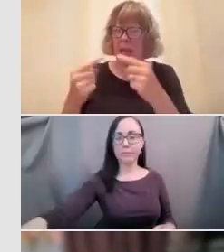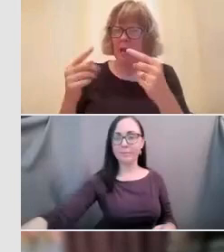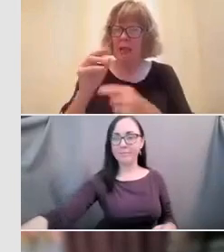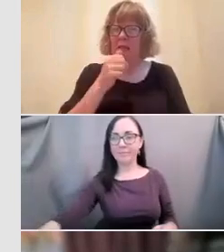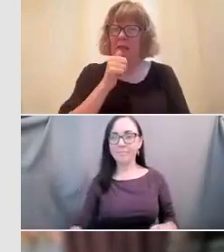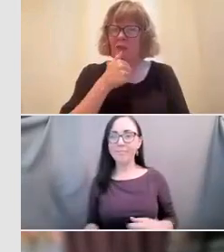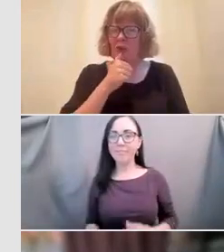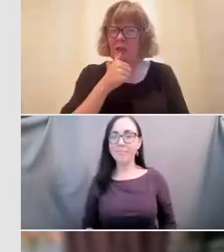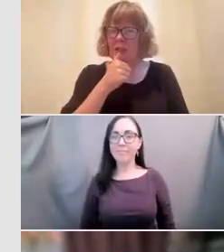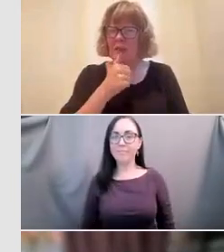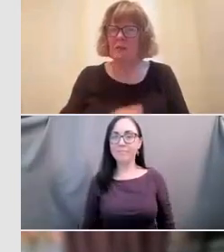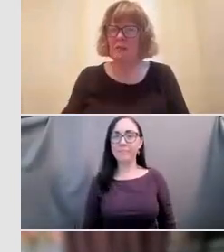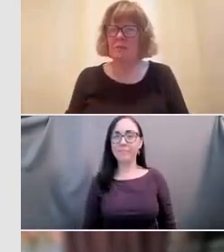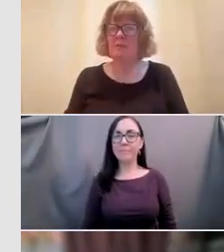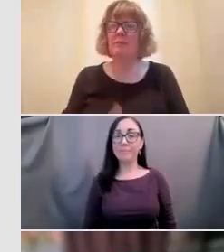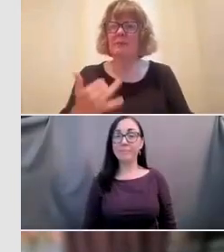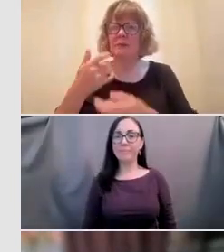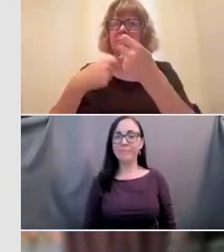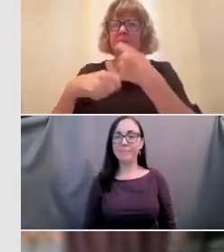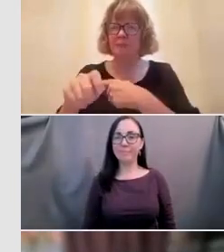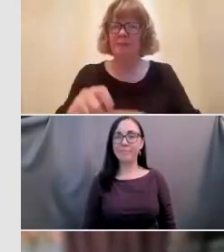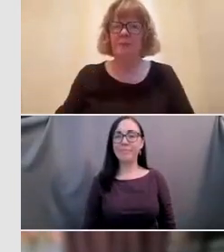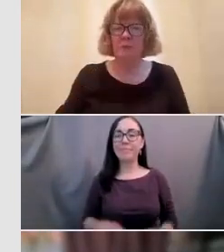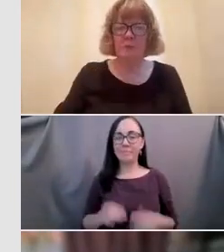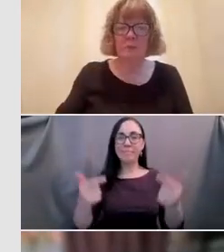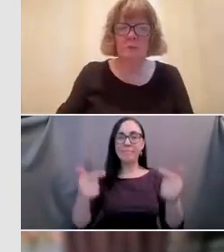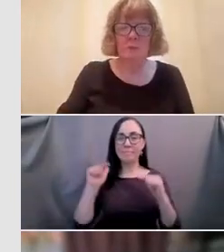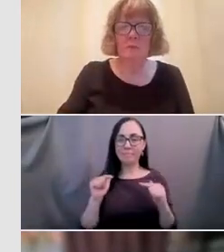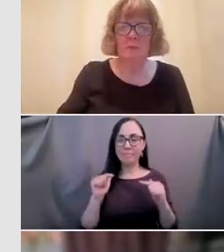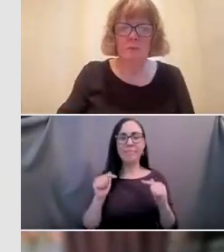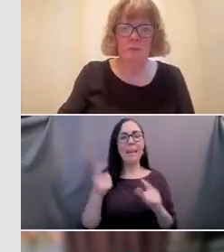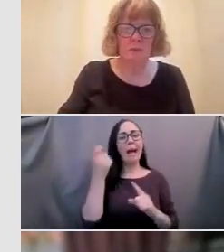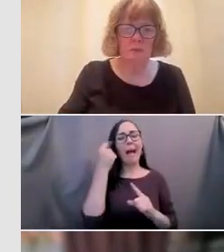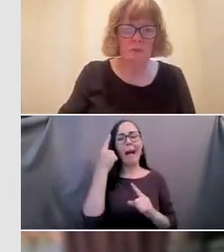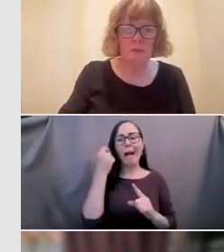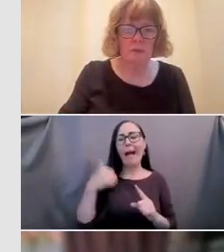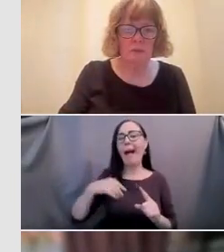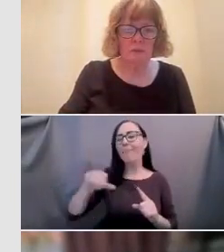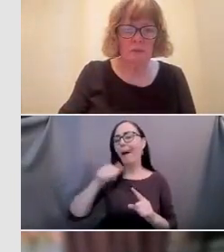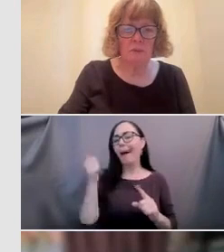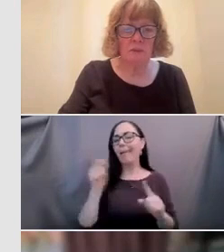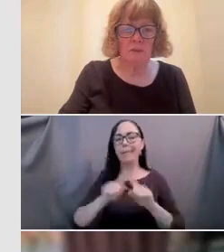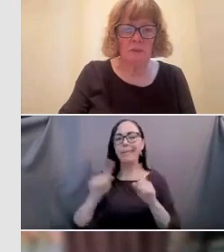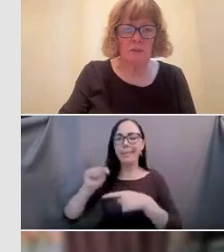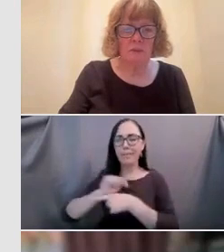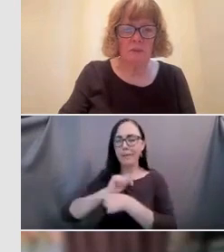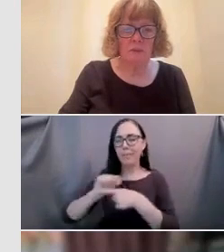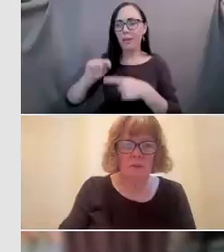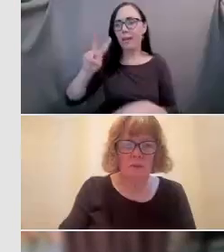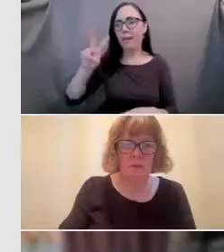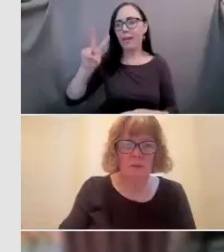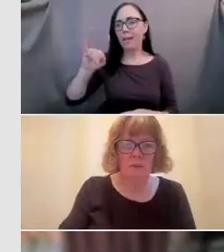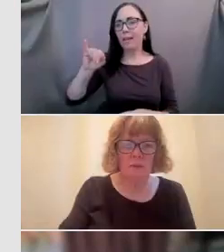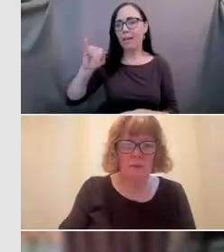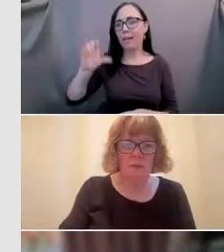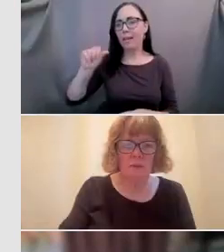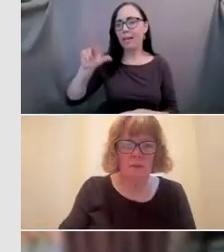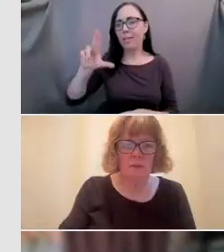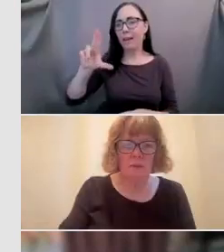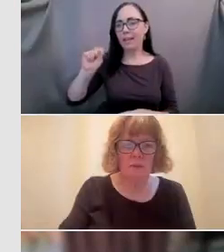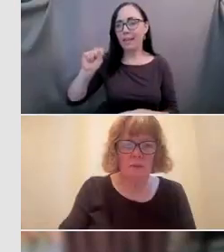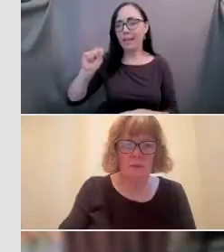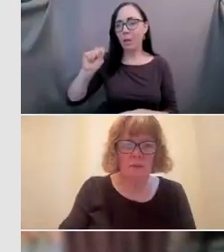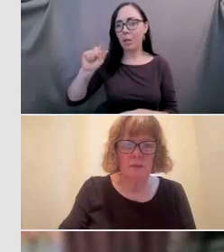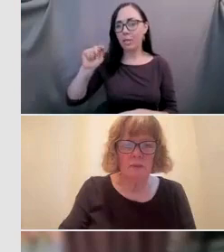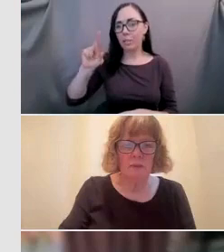We have other trainings about this. So we have vicarious trauma training and burnout prevention training. So look